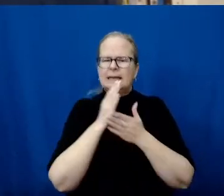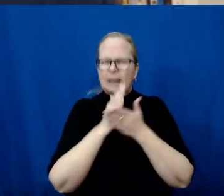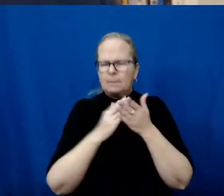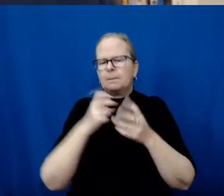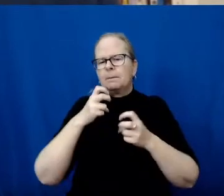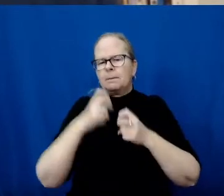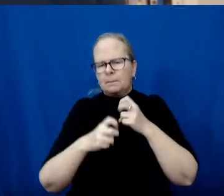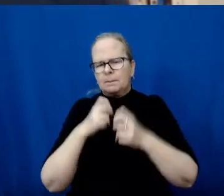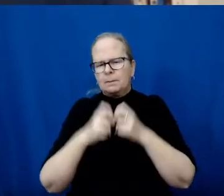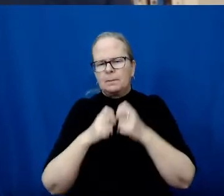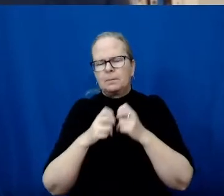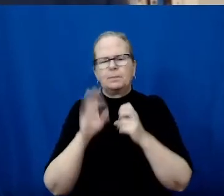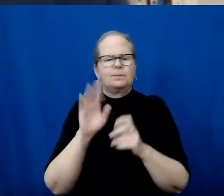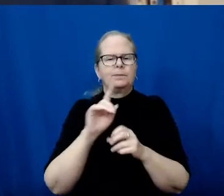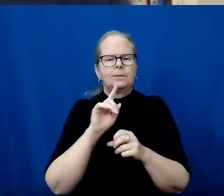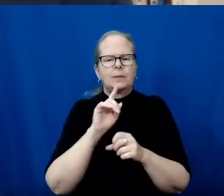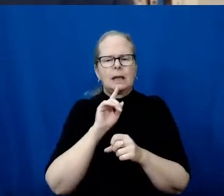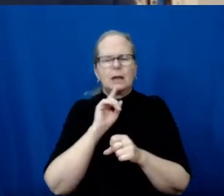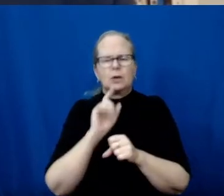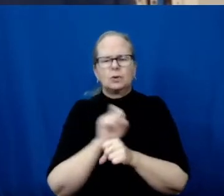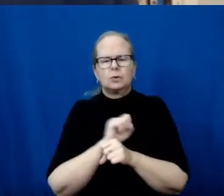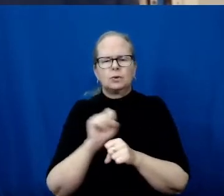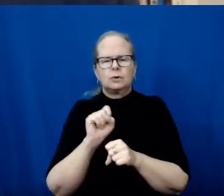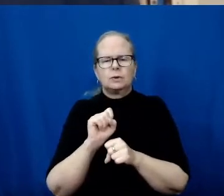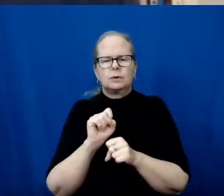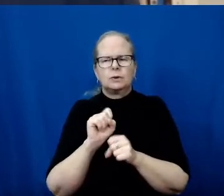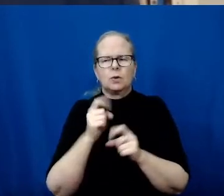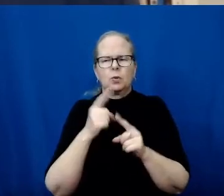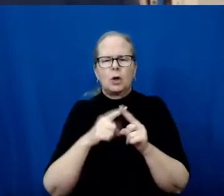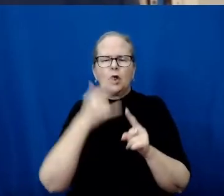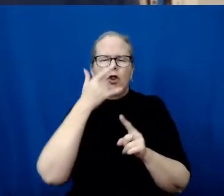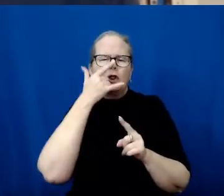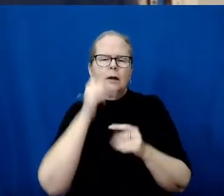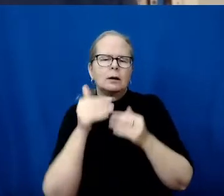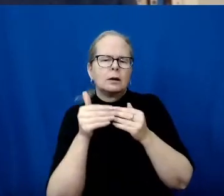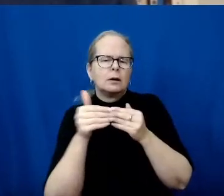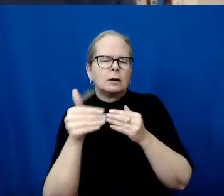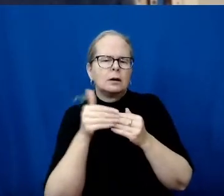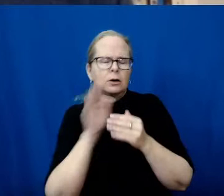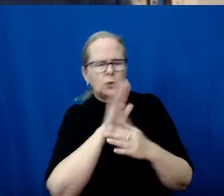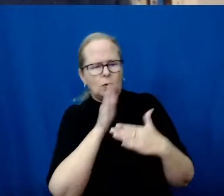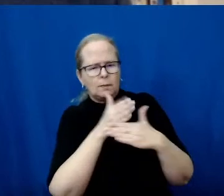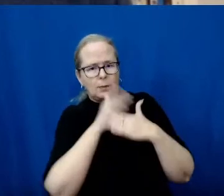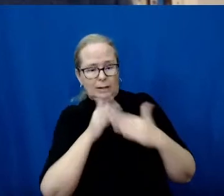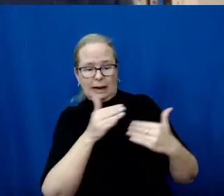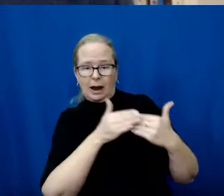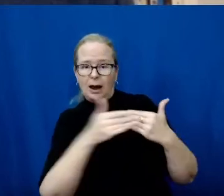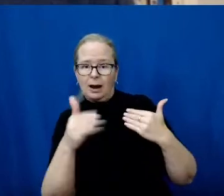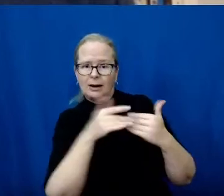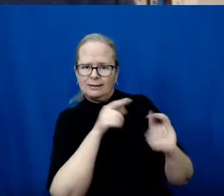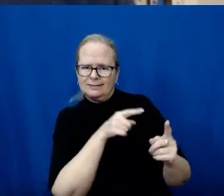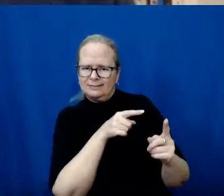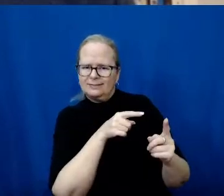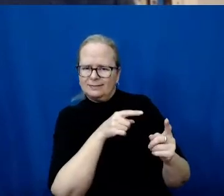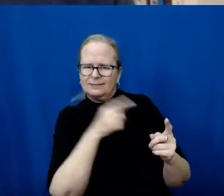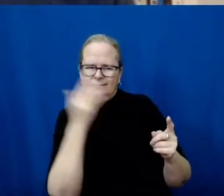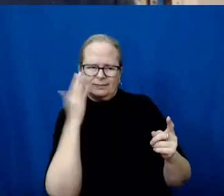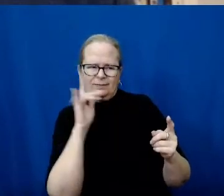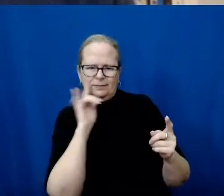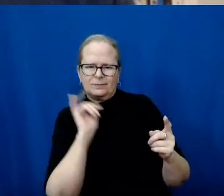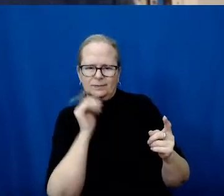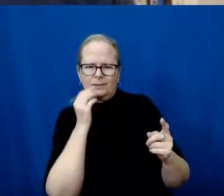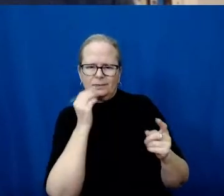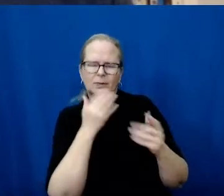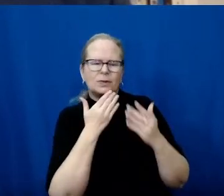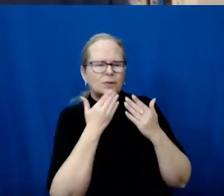to go, I think is helpful. Thank you so very much for sharing some insight into